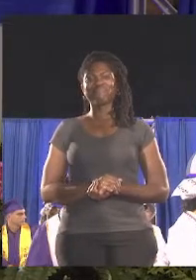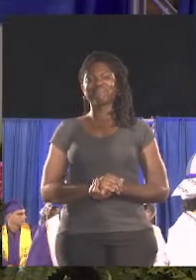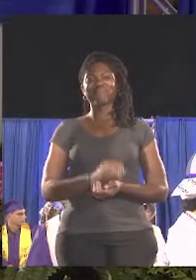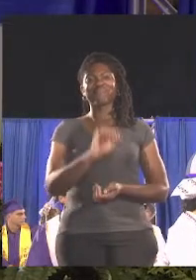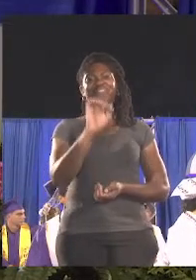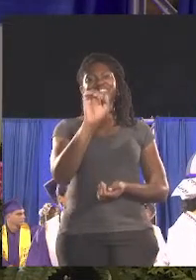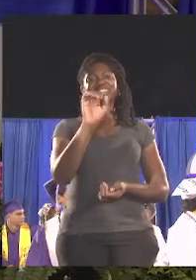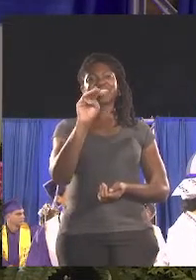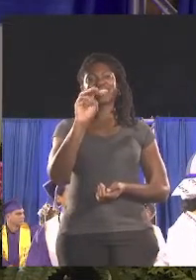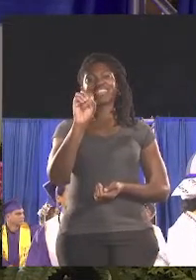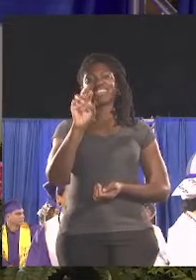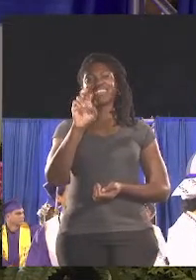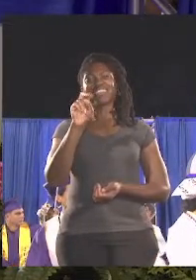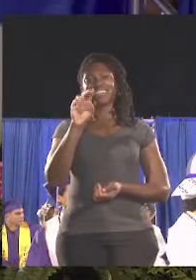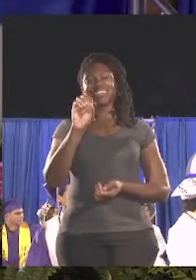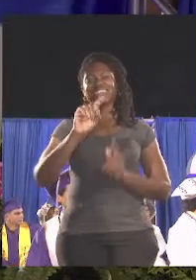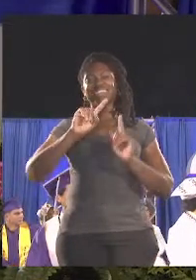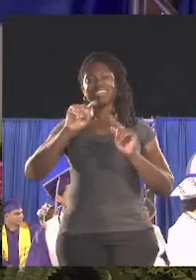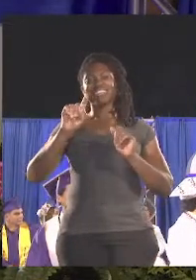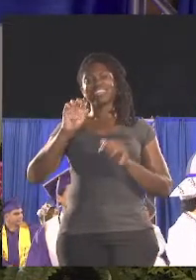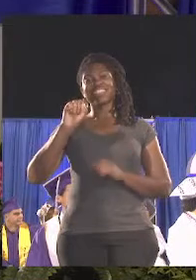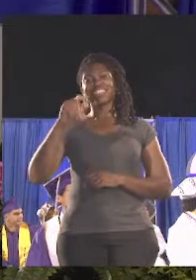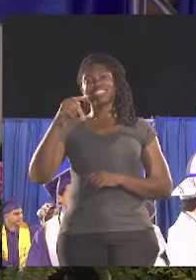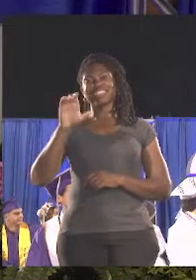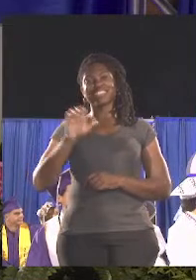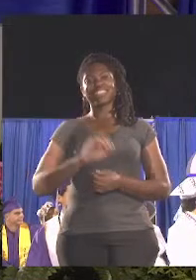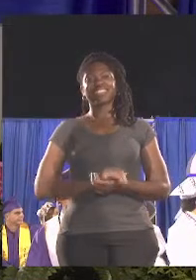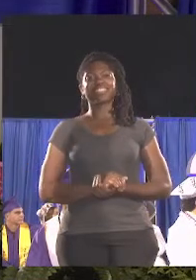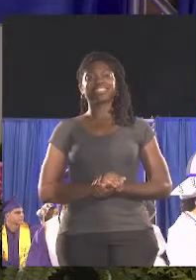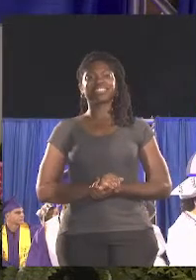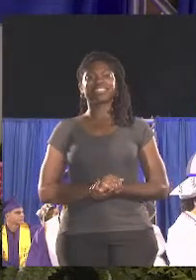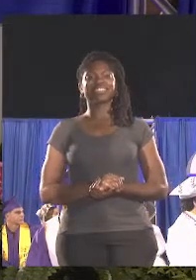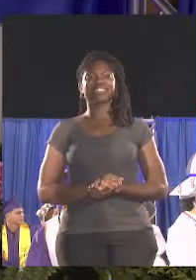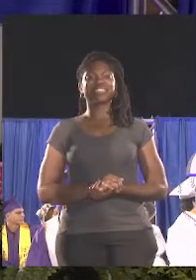Eduardo Moreno, St. Phillips College.